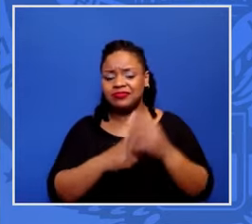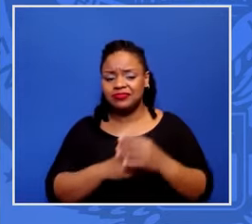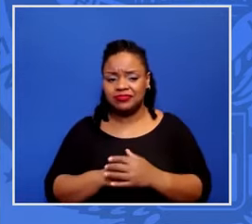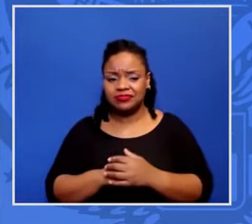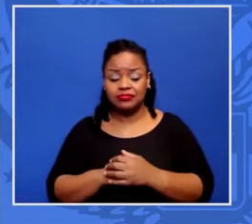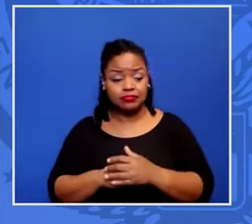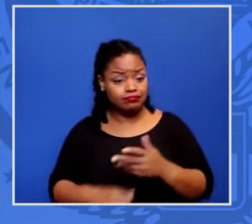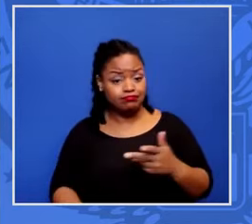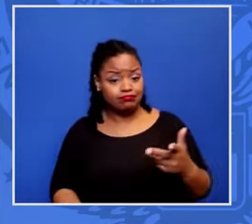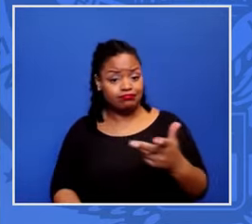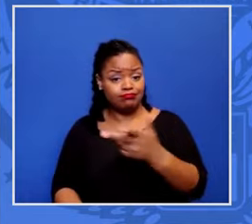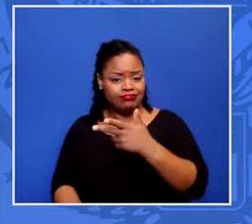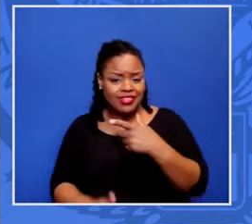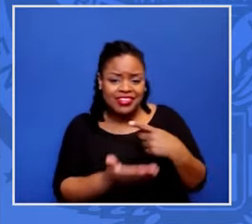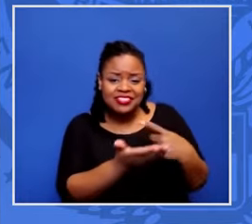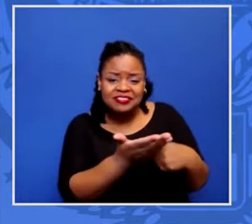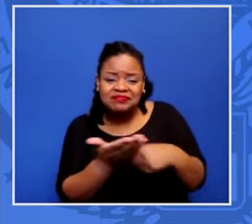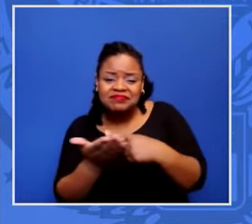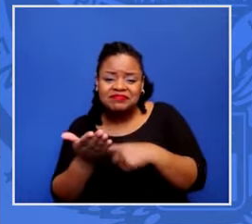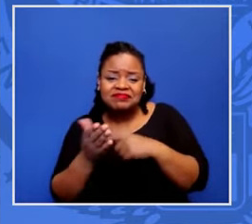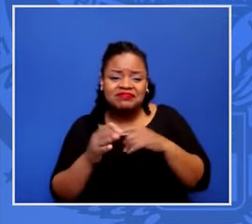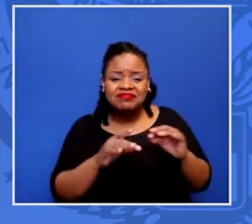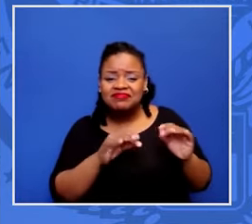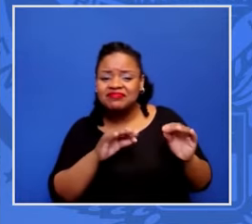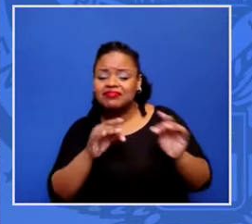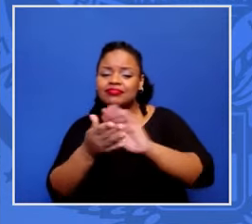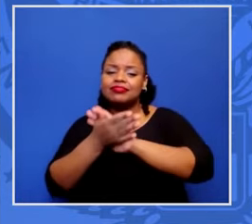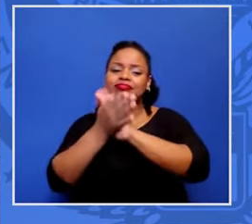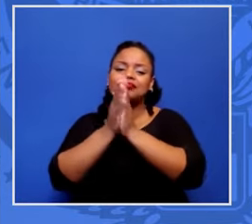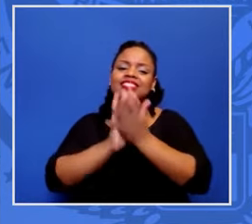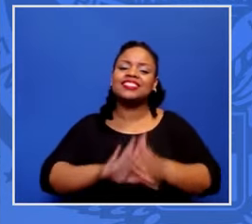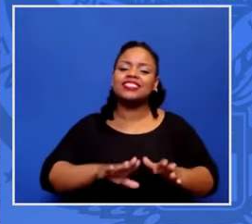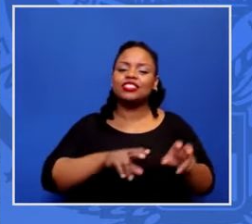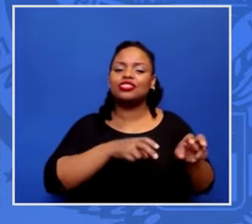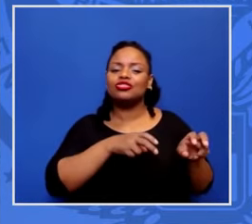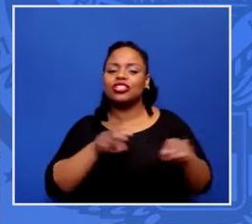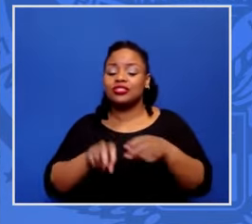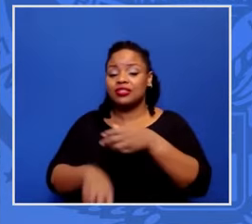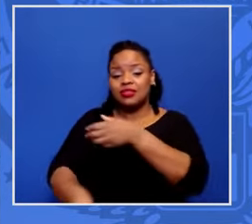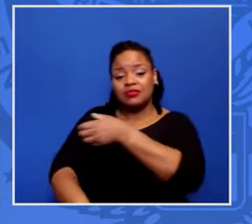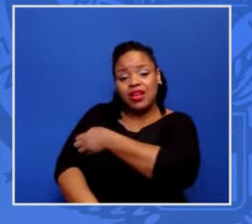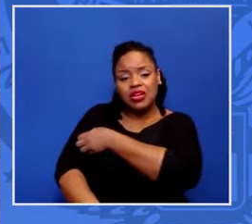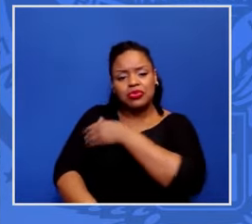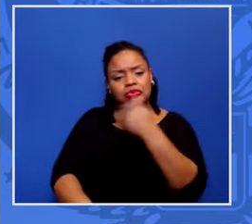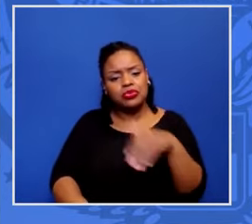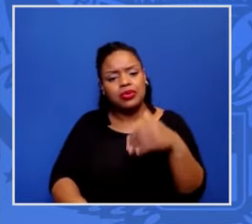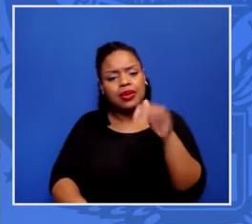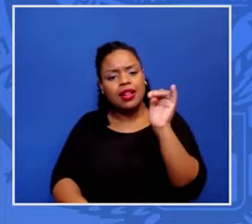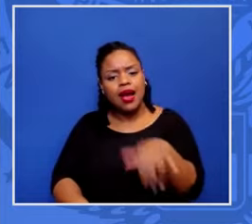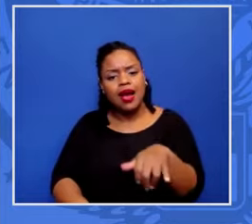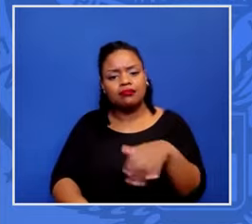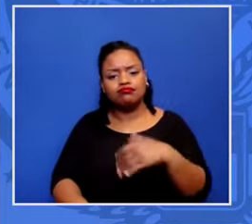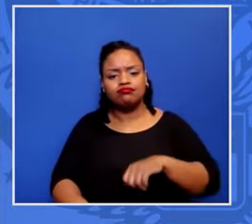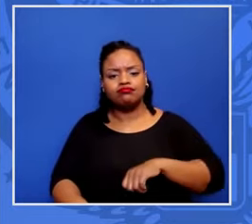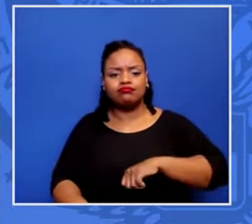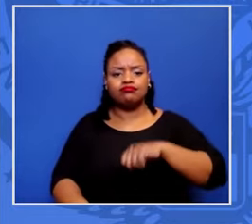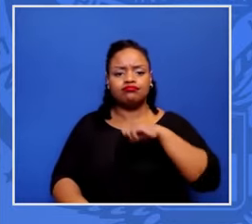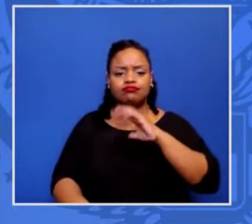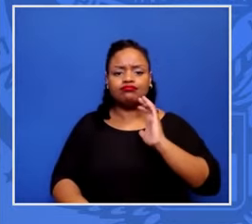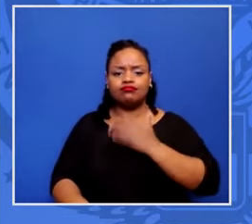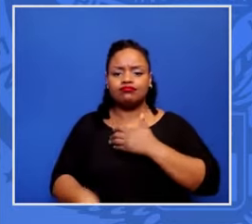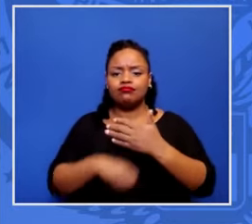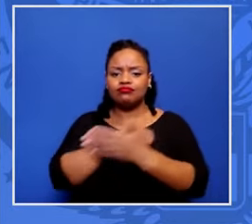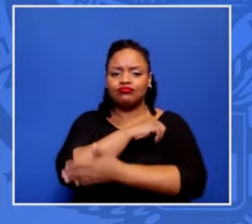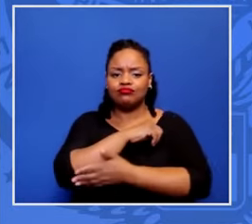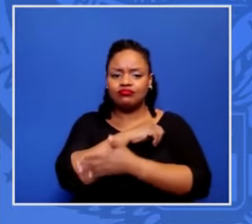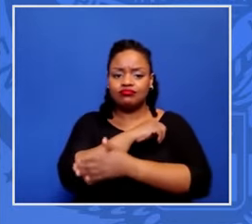the institutional integrity of our country. So this is an unusual thing. We are both trying to come back to